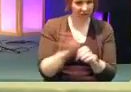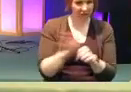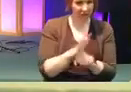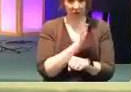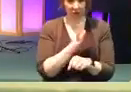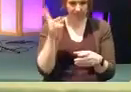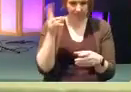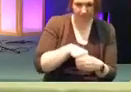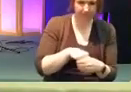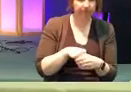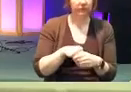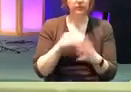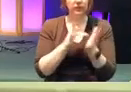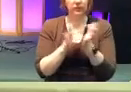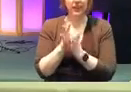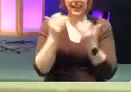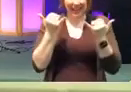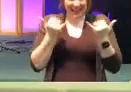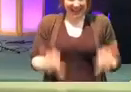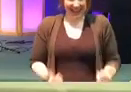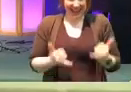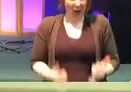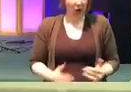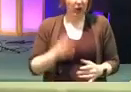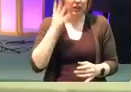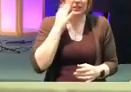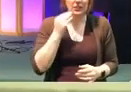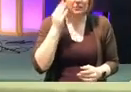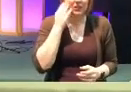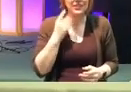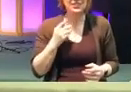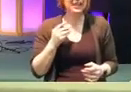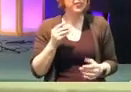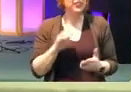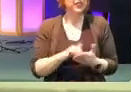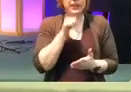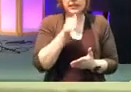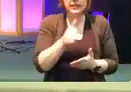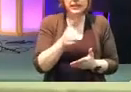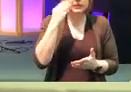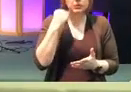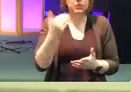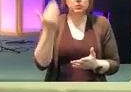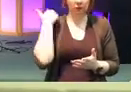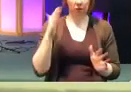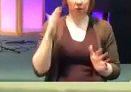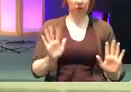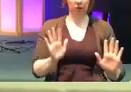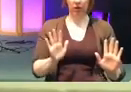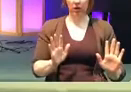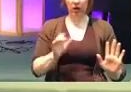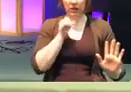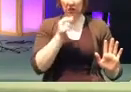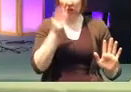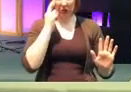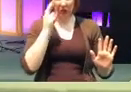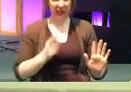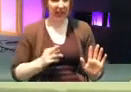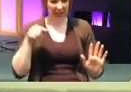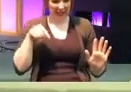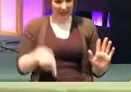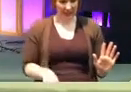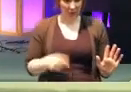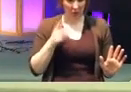Jesus, now they were experiencing something that they'd not experienced before. It was like, oh, I didn't realize it was going to be